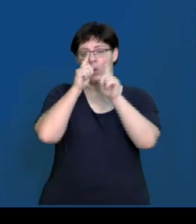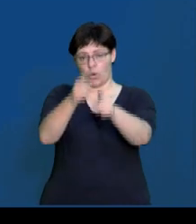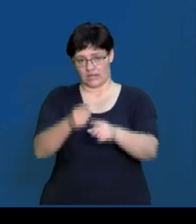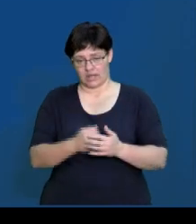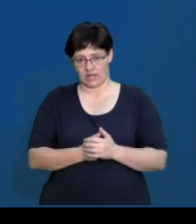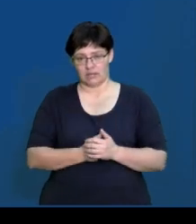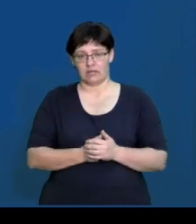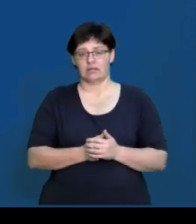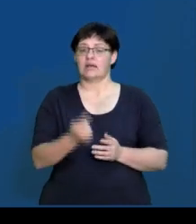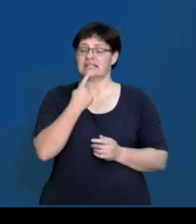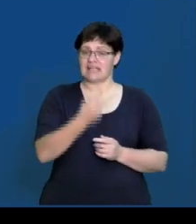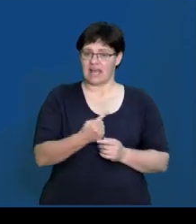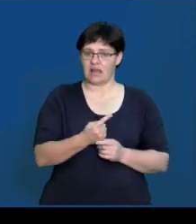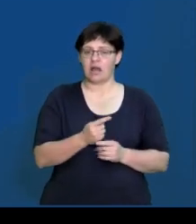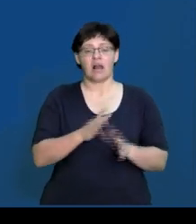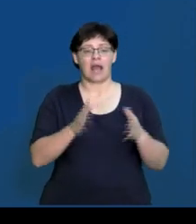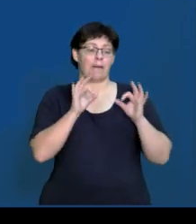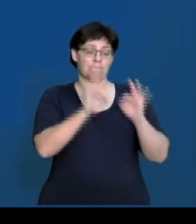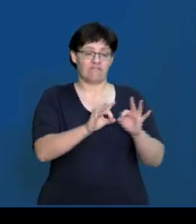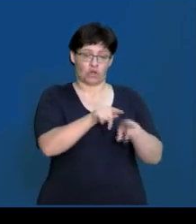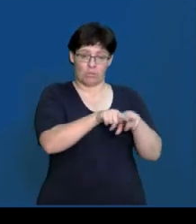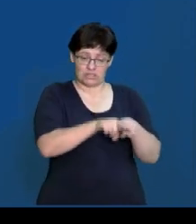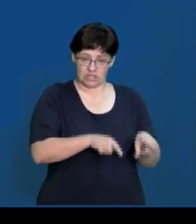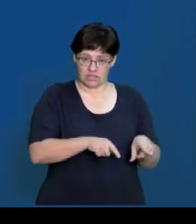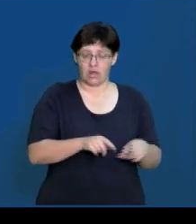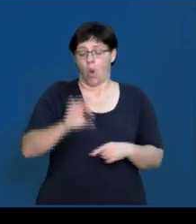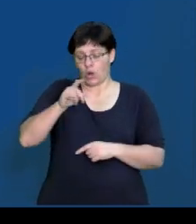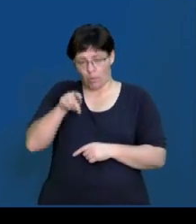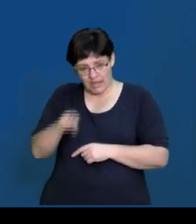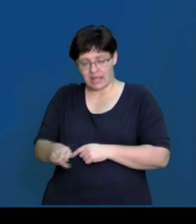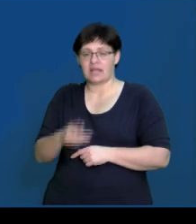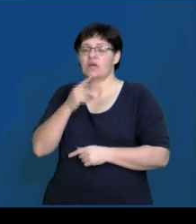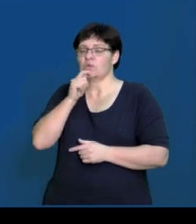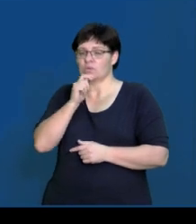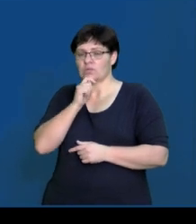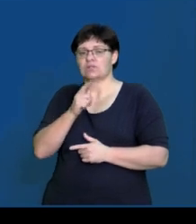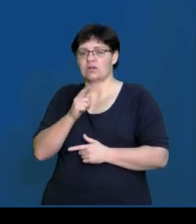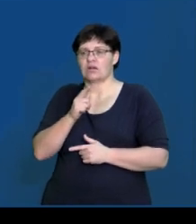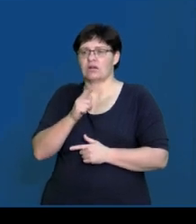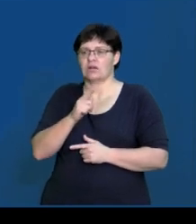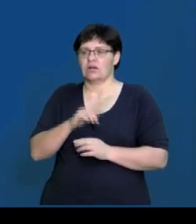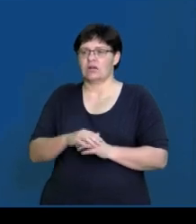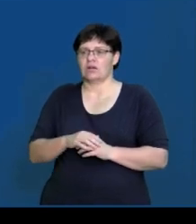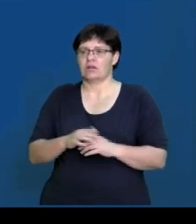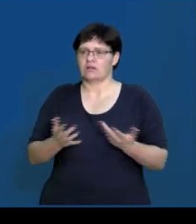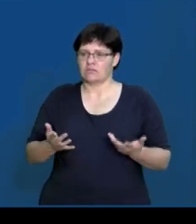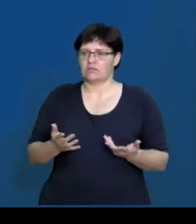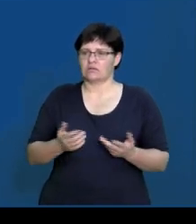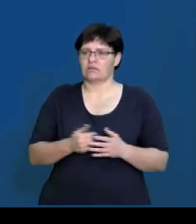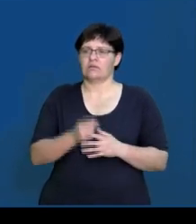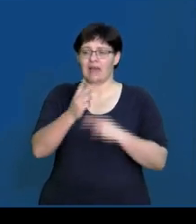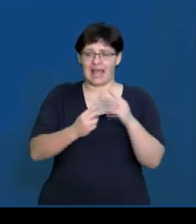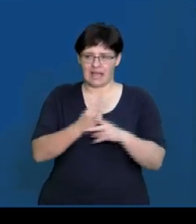conclusion, higher order type of question. It says, unlike a perfect competition, an oligopolist uses non-price